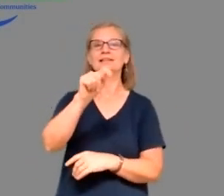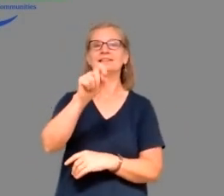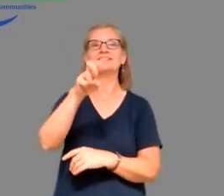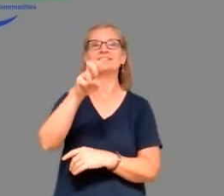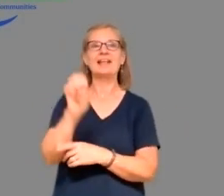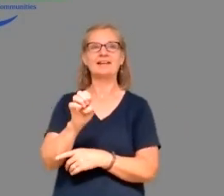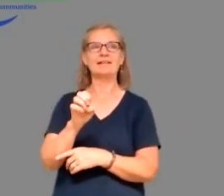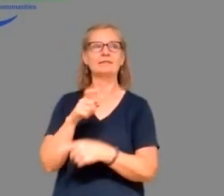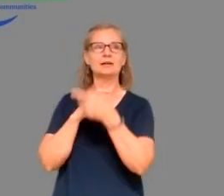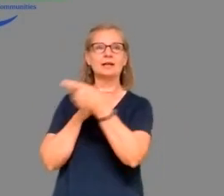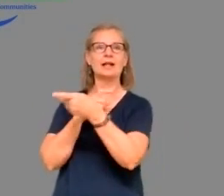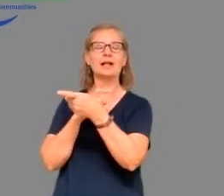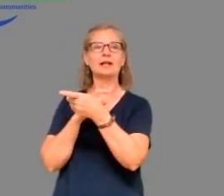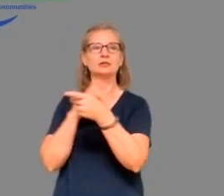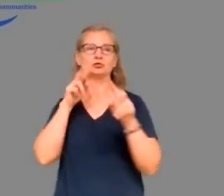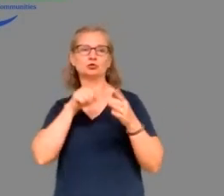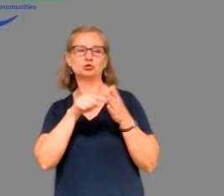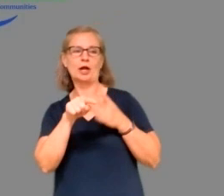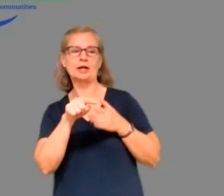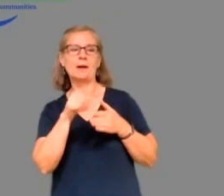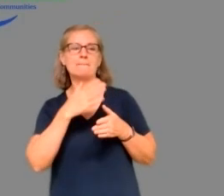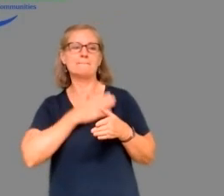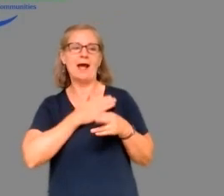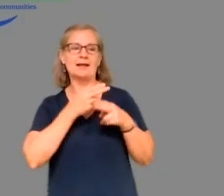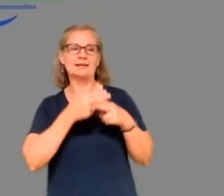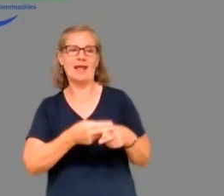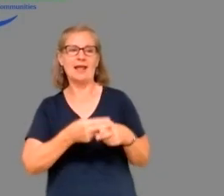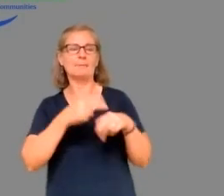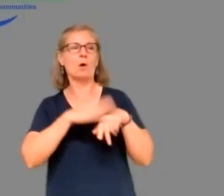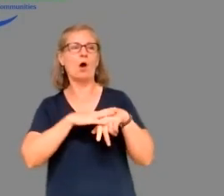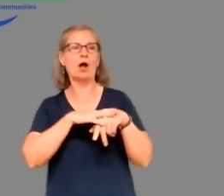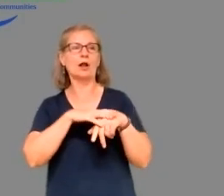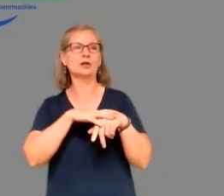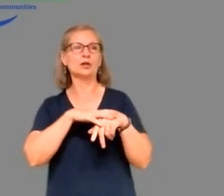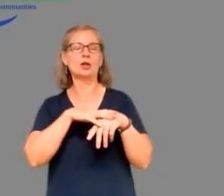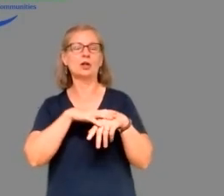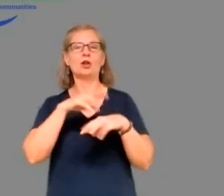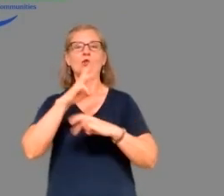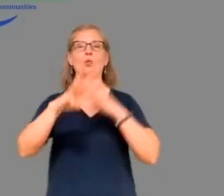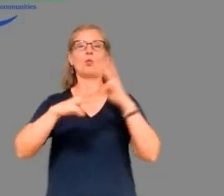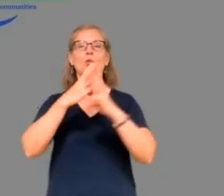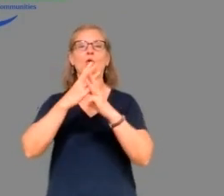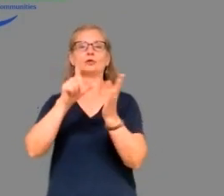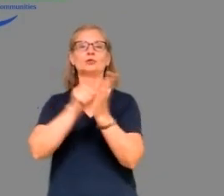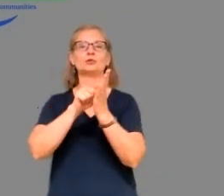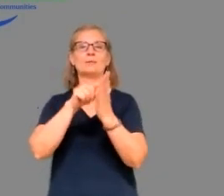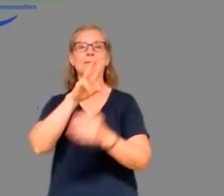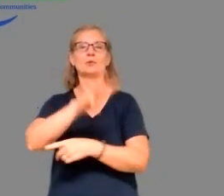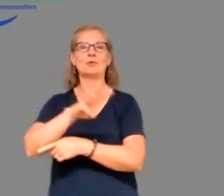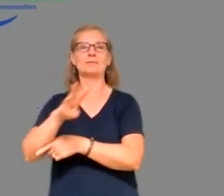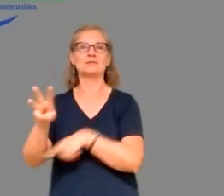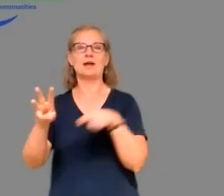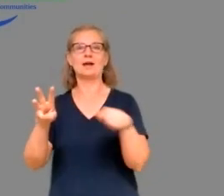World website, and it was like 65 articles or something. Yeah. Right. Yeah.